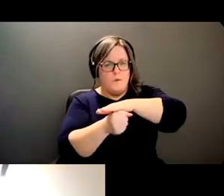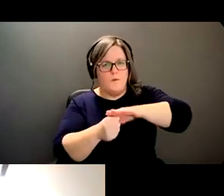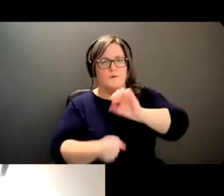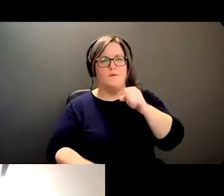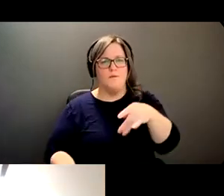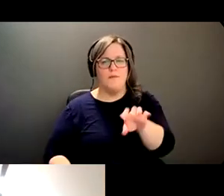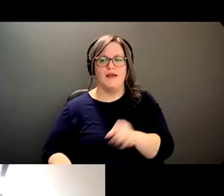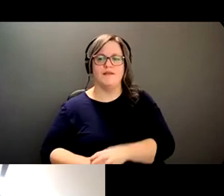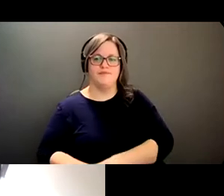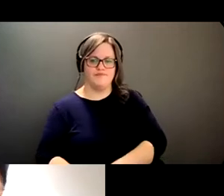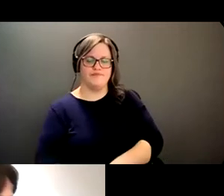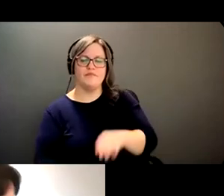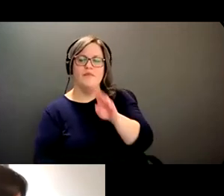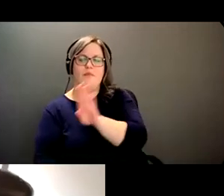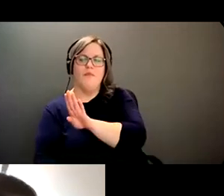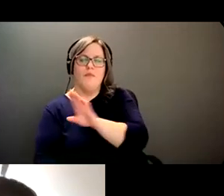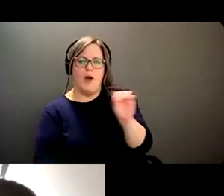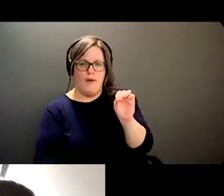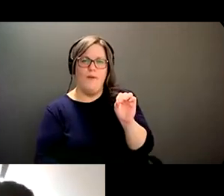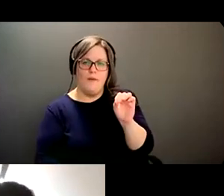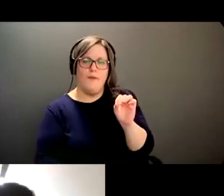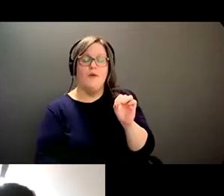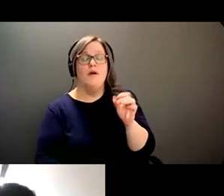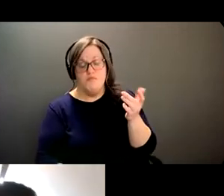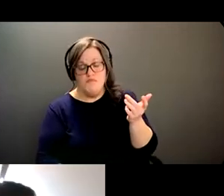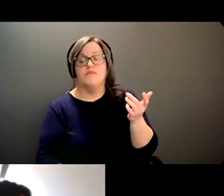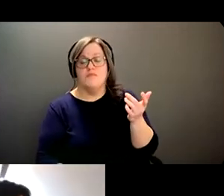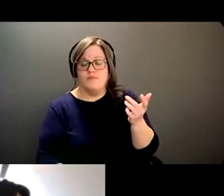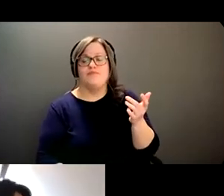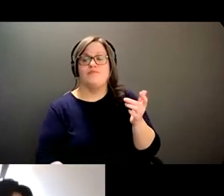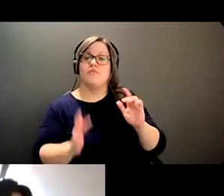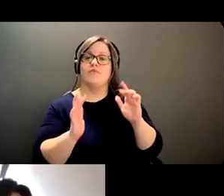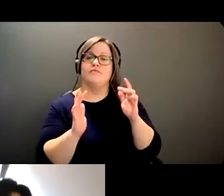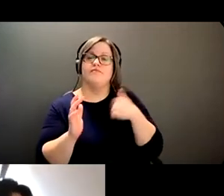I guess I'll add to the online publication, with